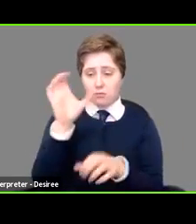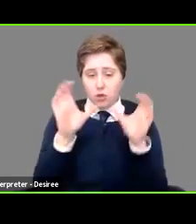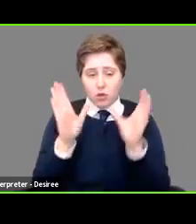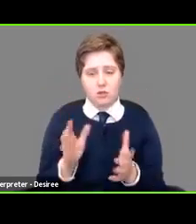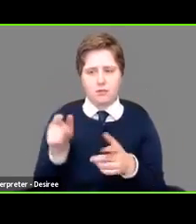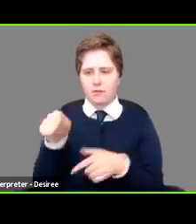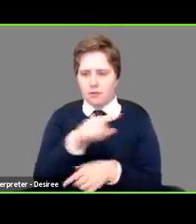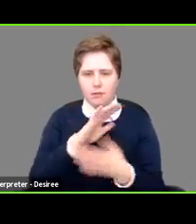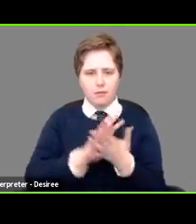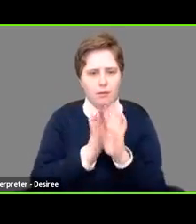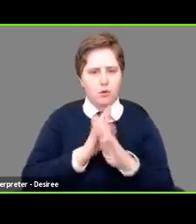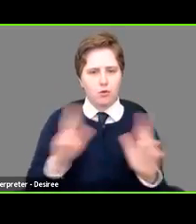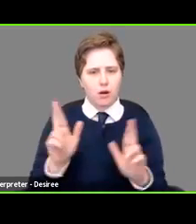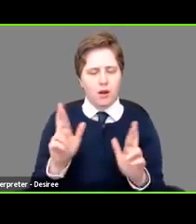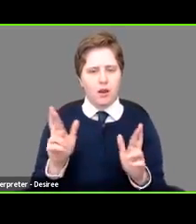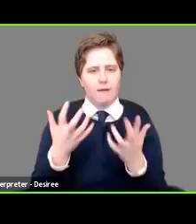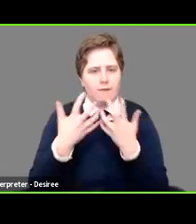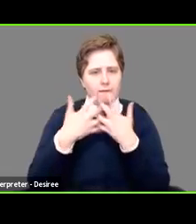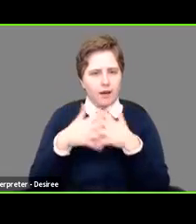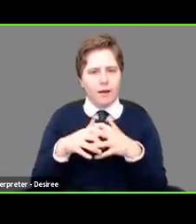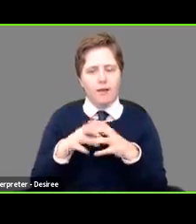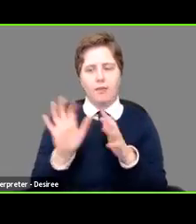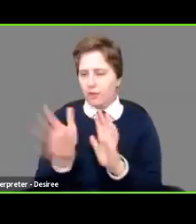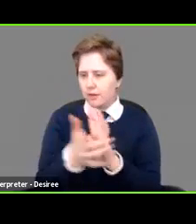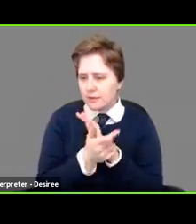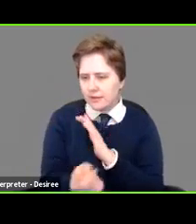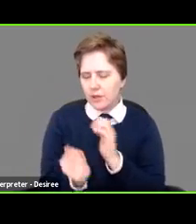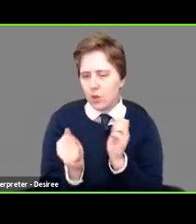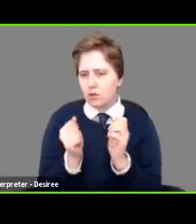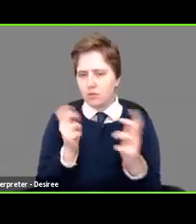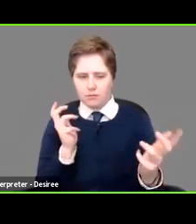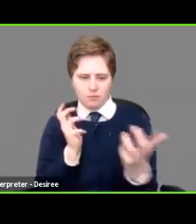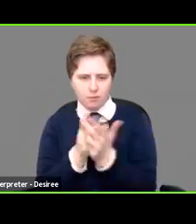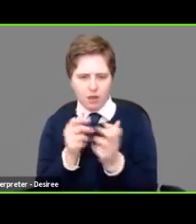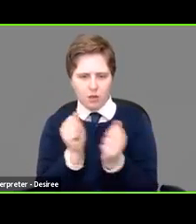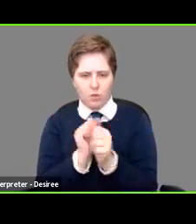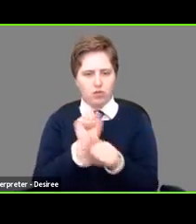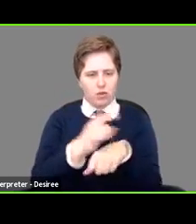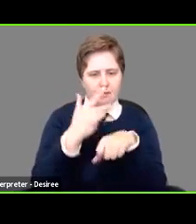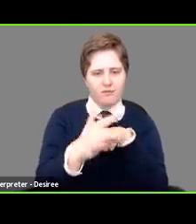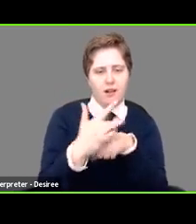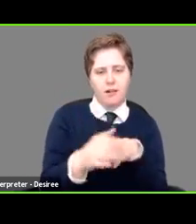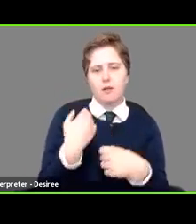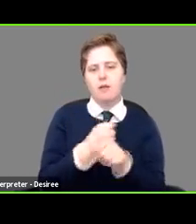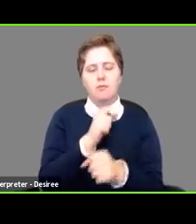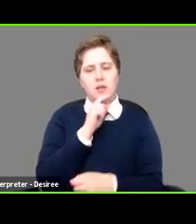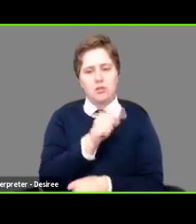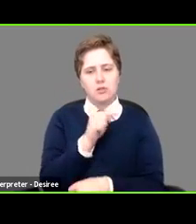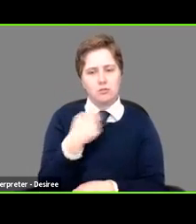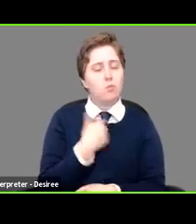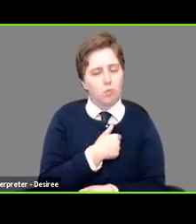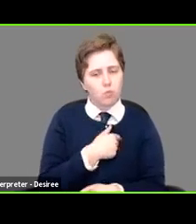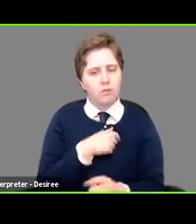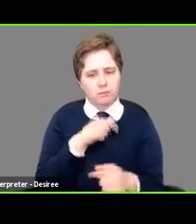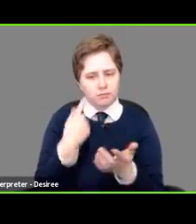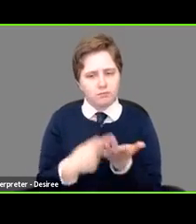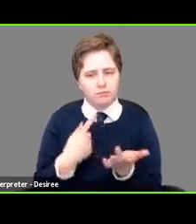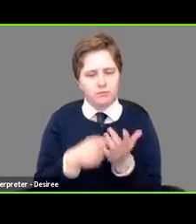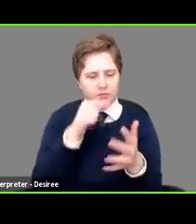work out the details in terms of aligning their skill set with those available jobs and making sure that we are addressing